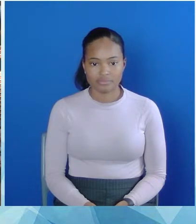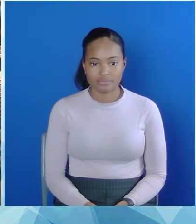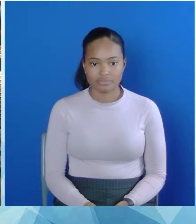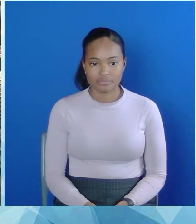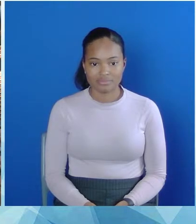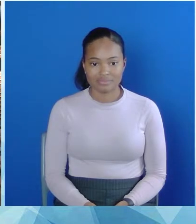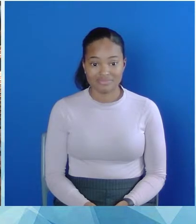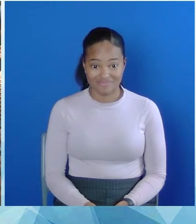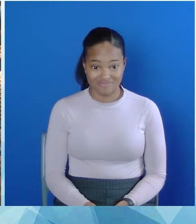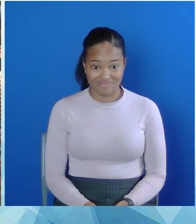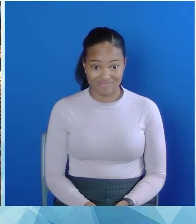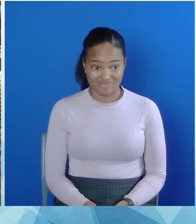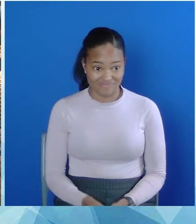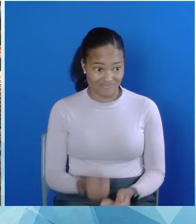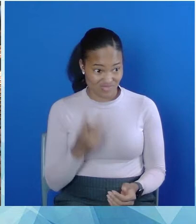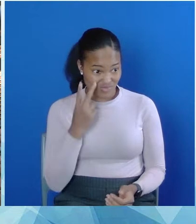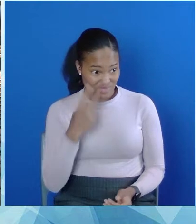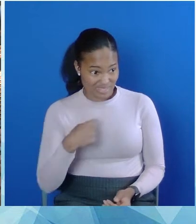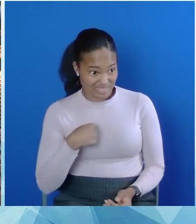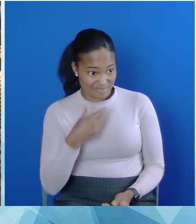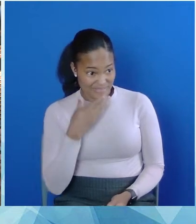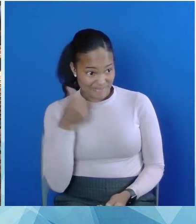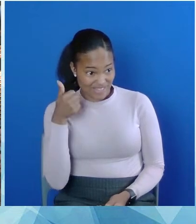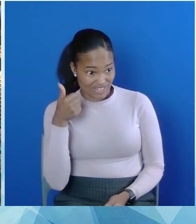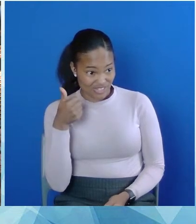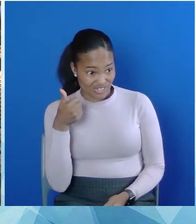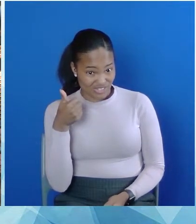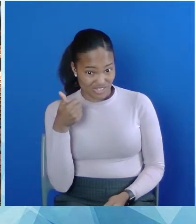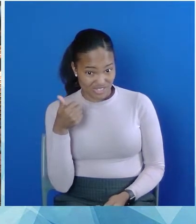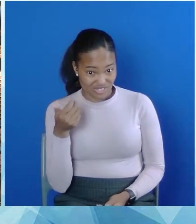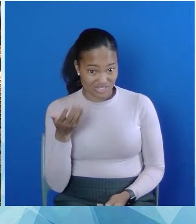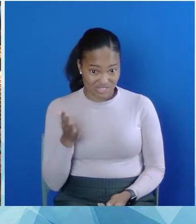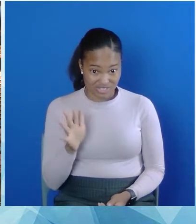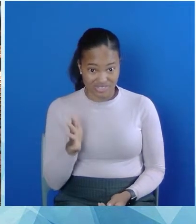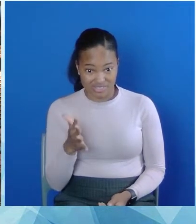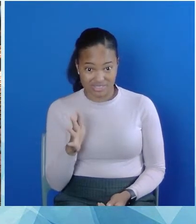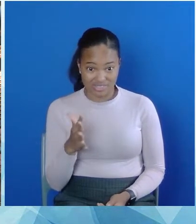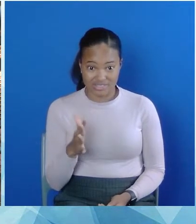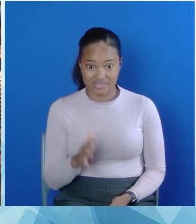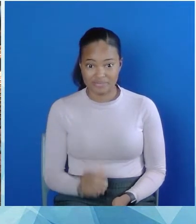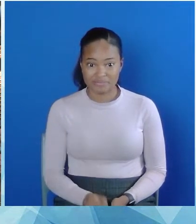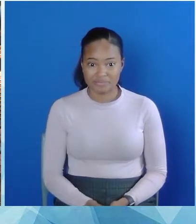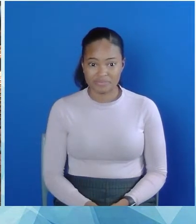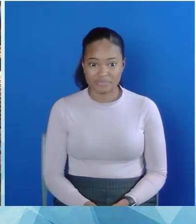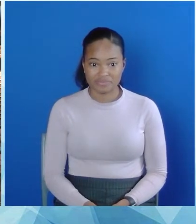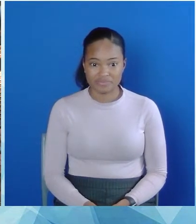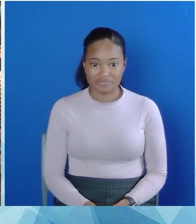Well, can Miss Bove see me? Okay.